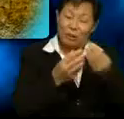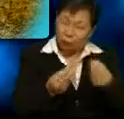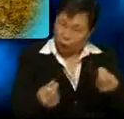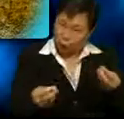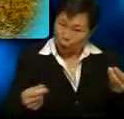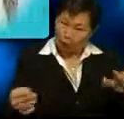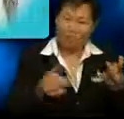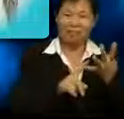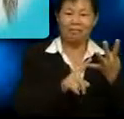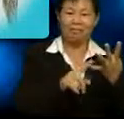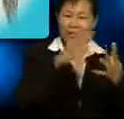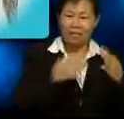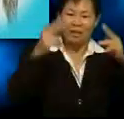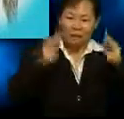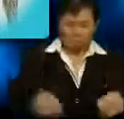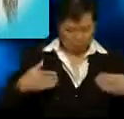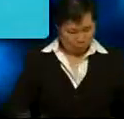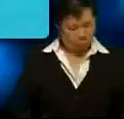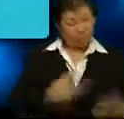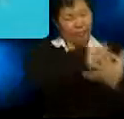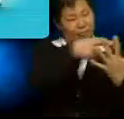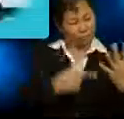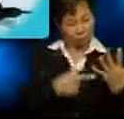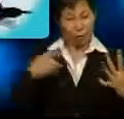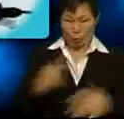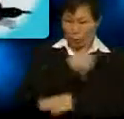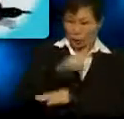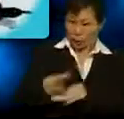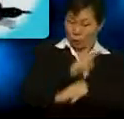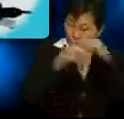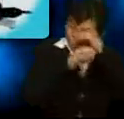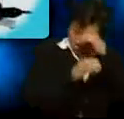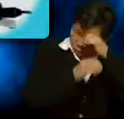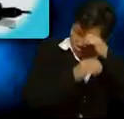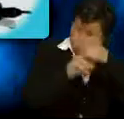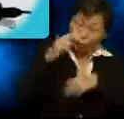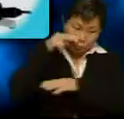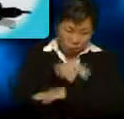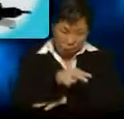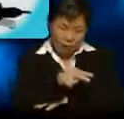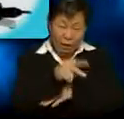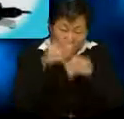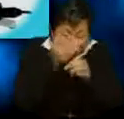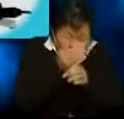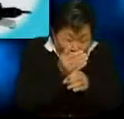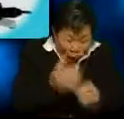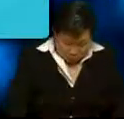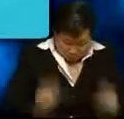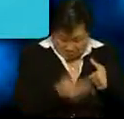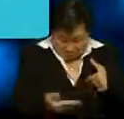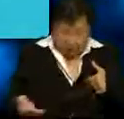soil, and in the human body. We need to use the microscope to see microorganisms.